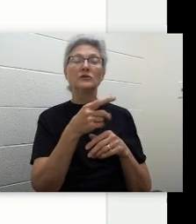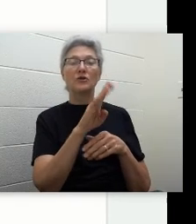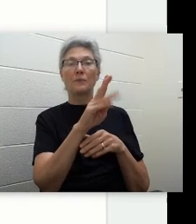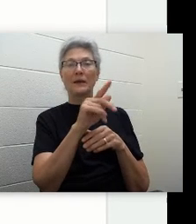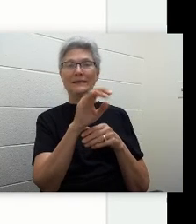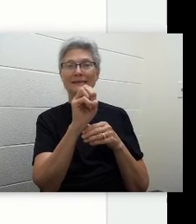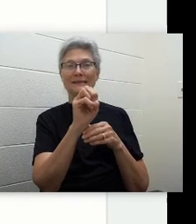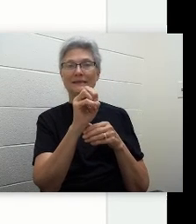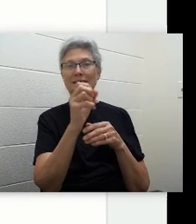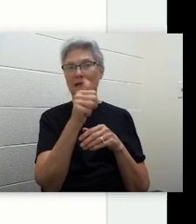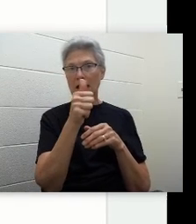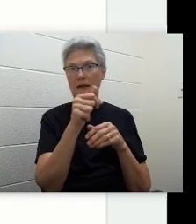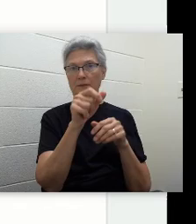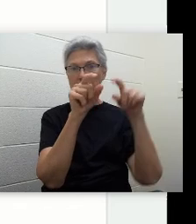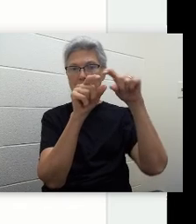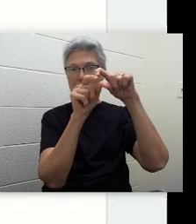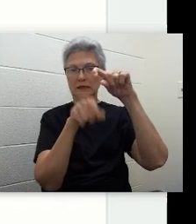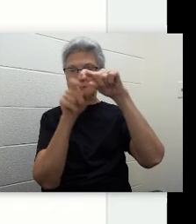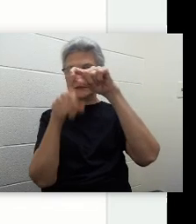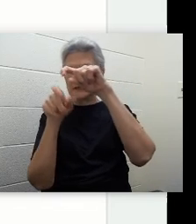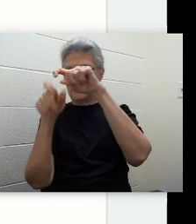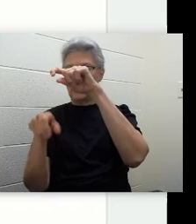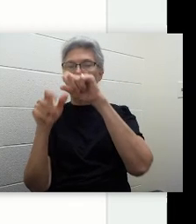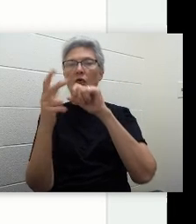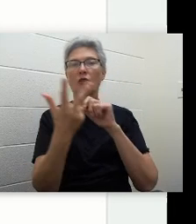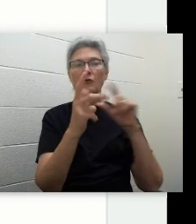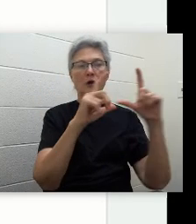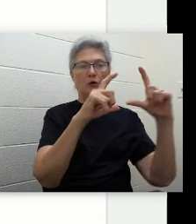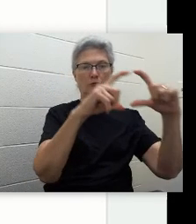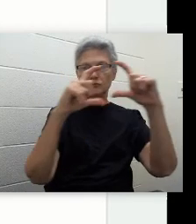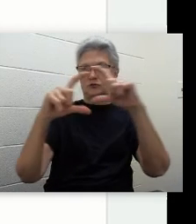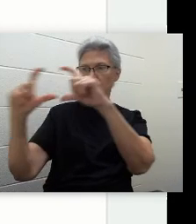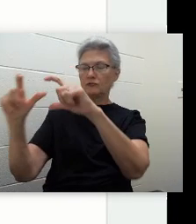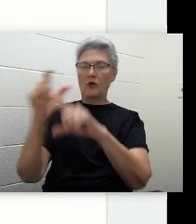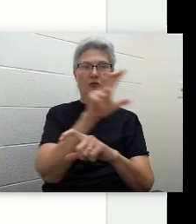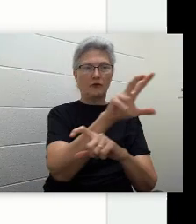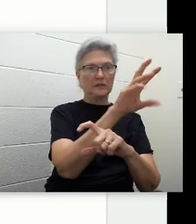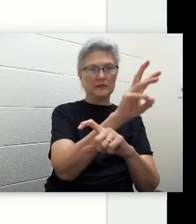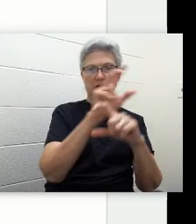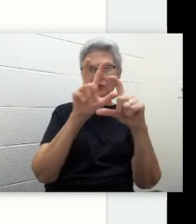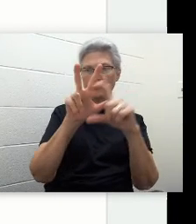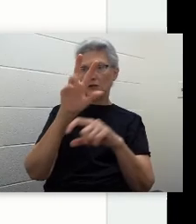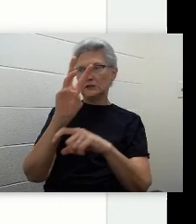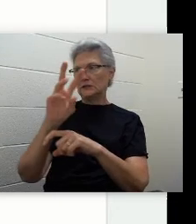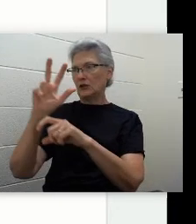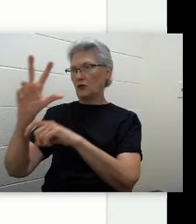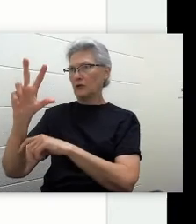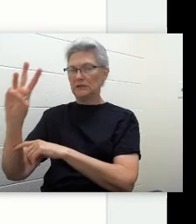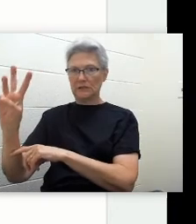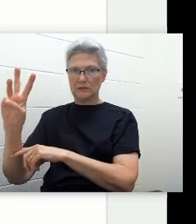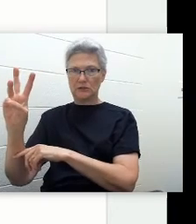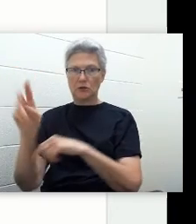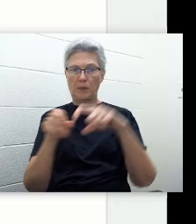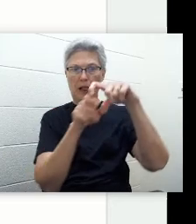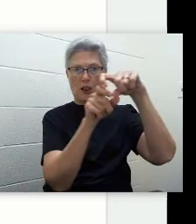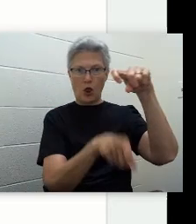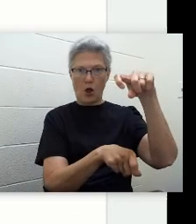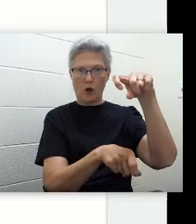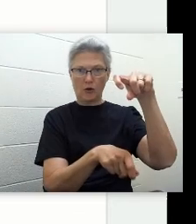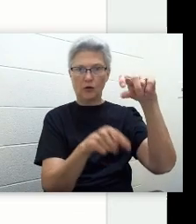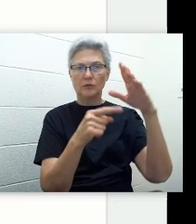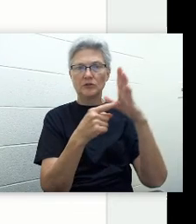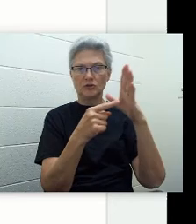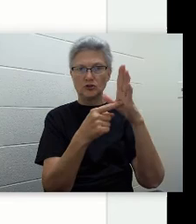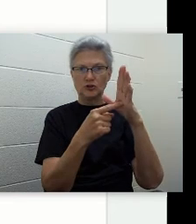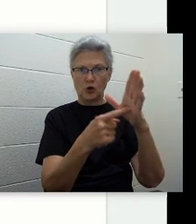we would have 3 groups of 36. So I know that my long could be represented like that. That's a